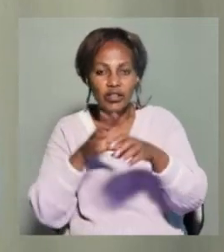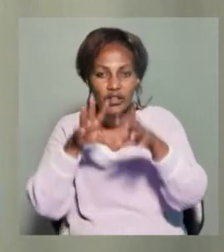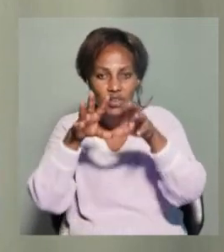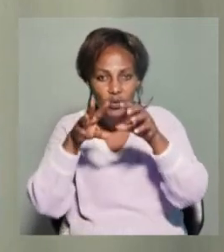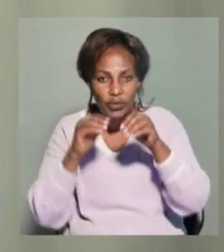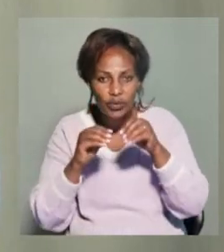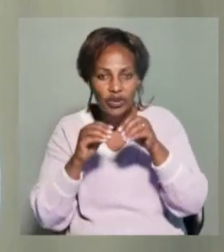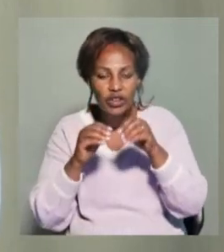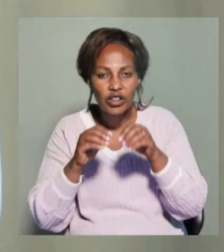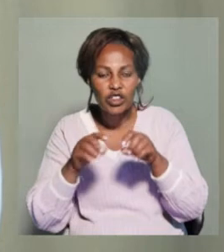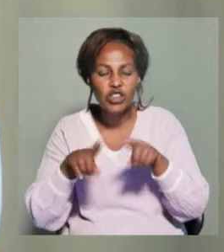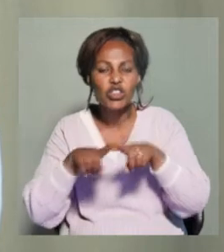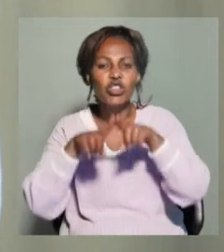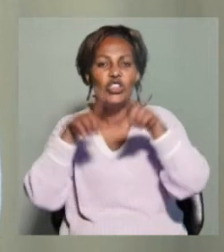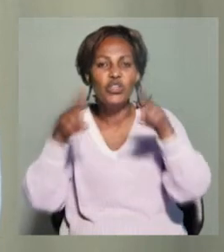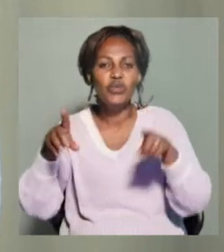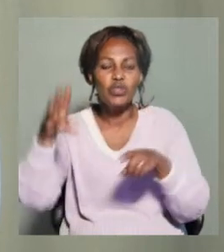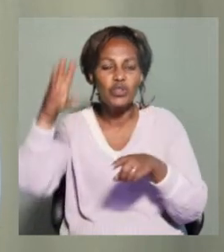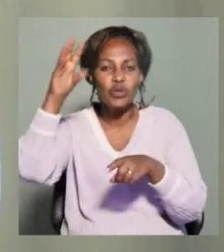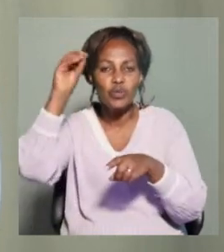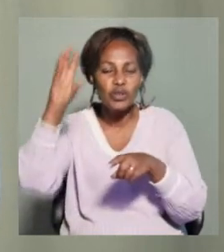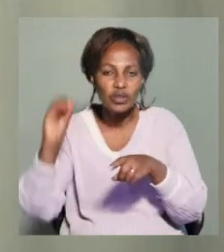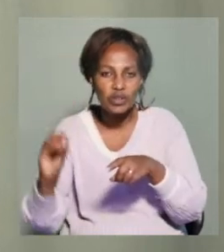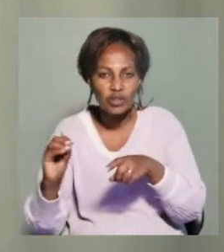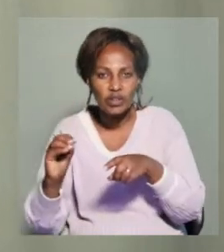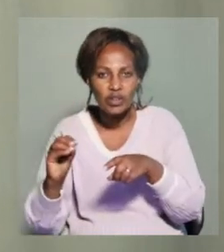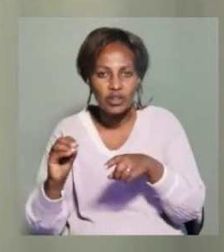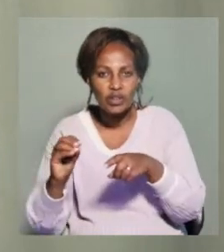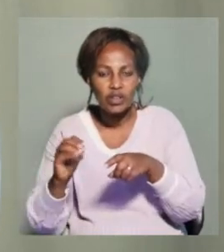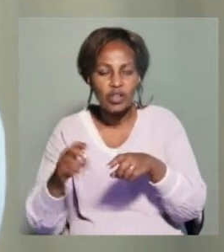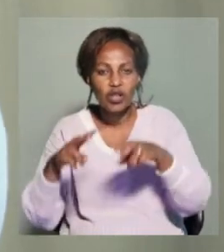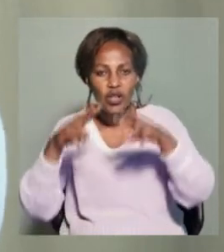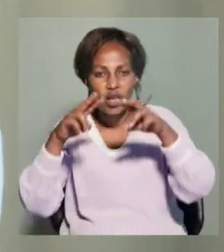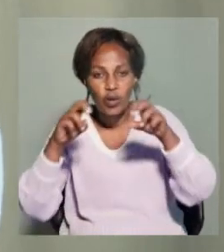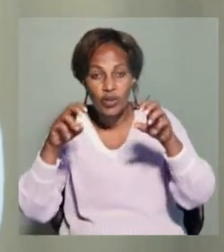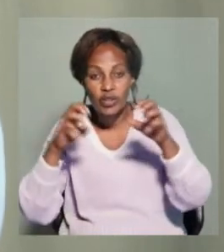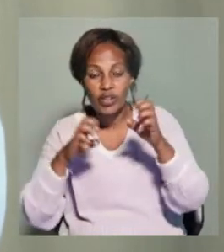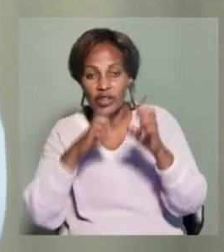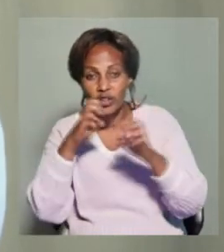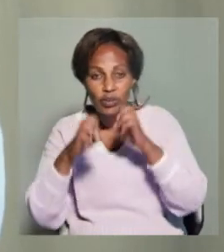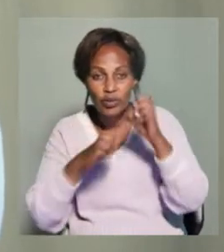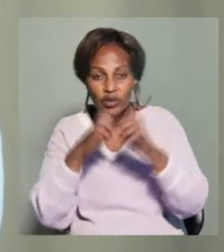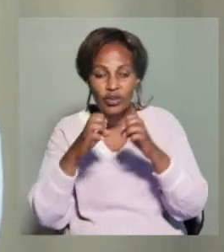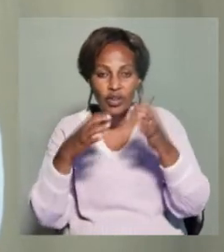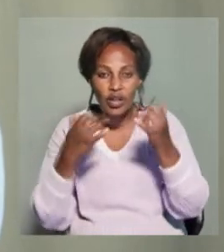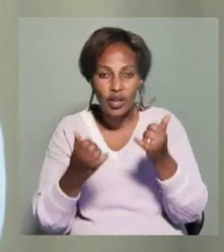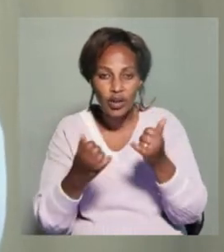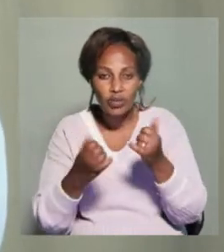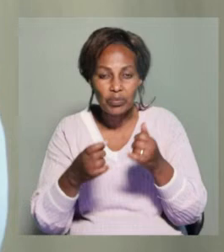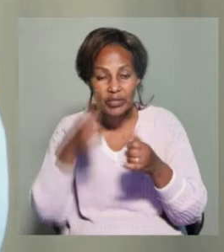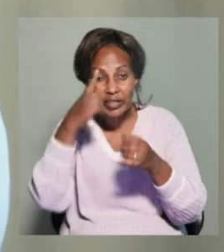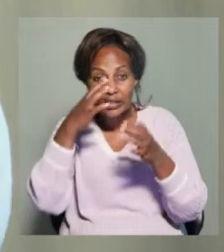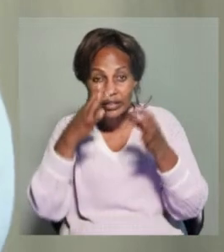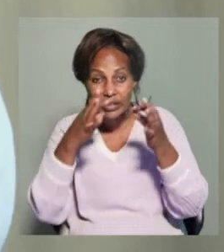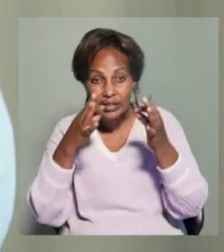different percentages. Our experiment has empirically shown that